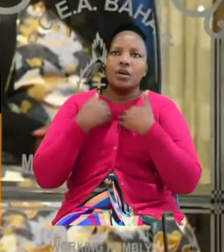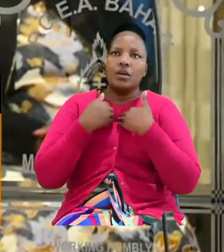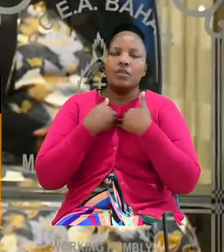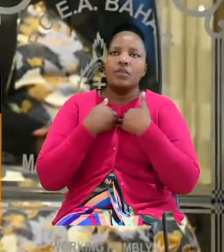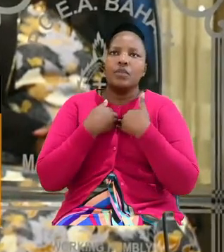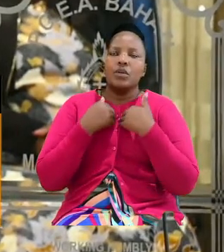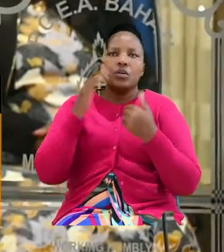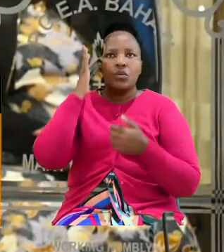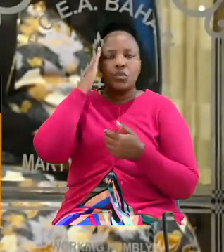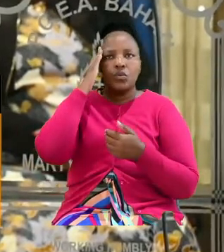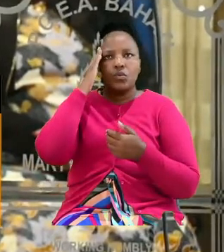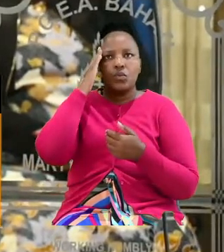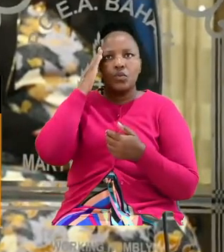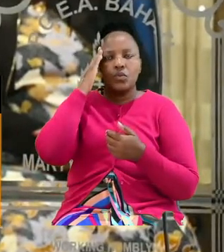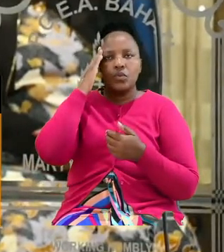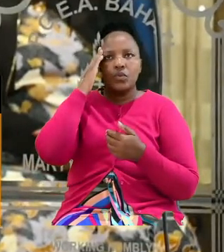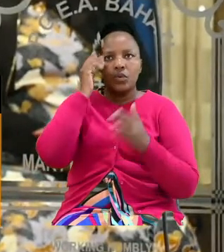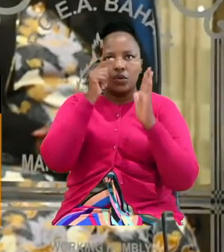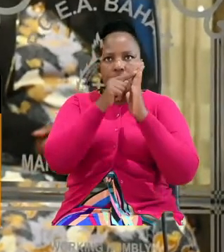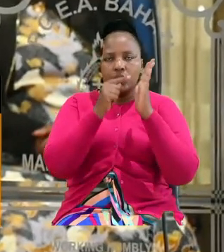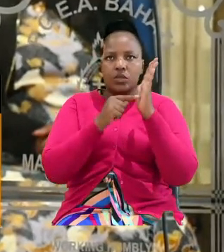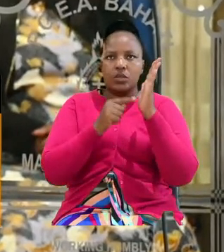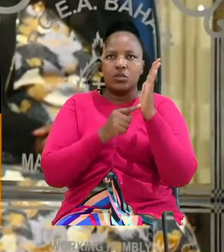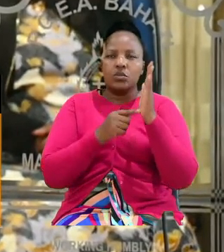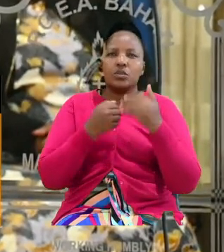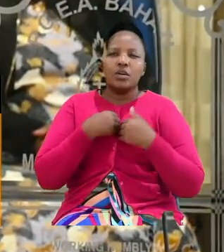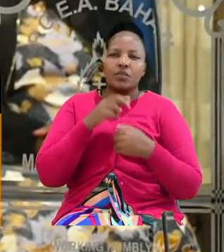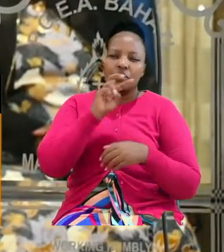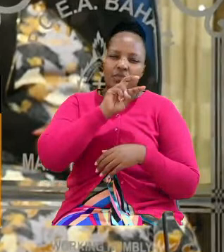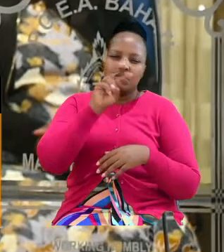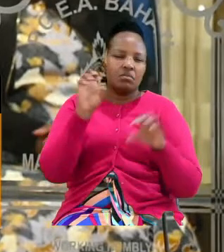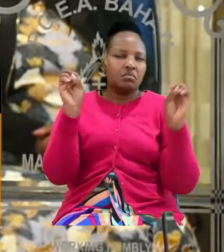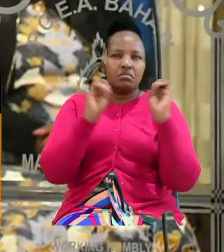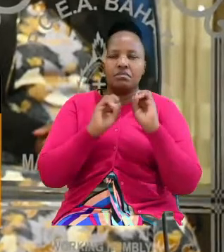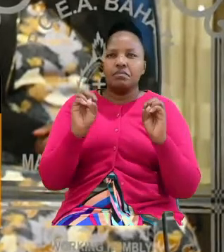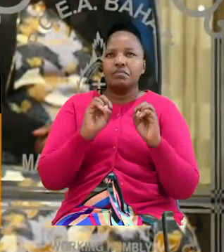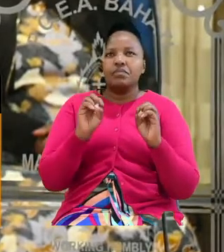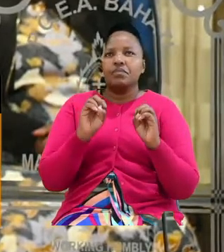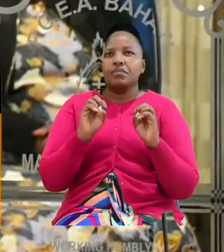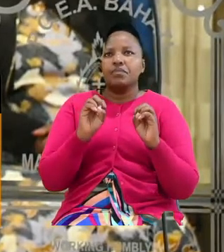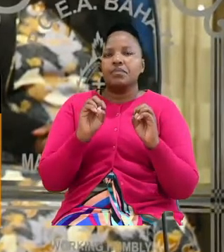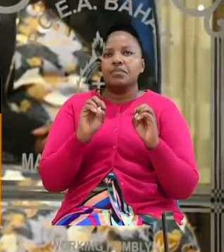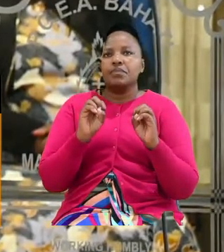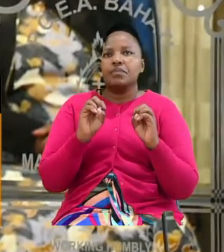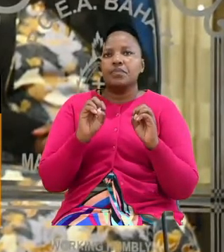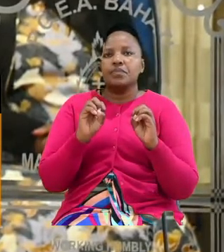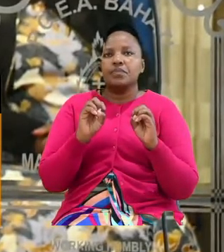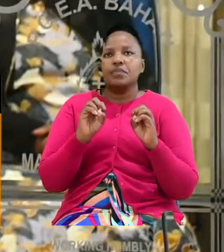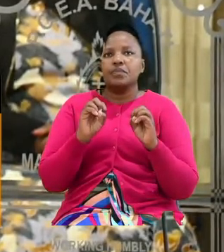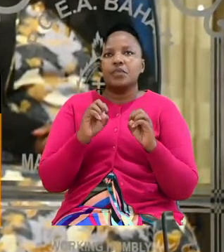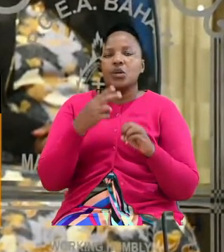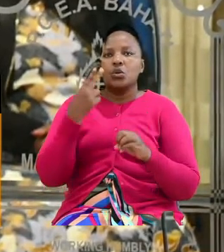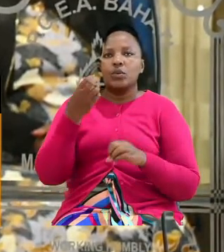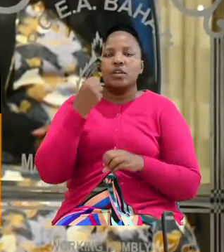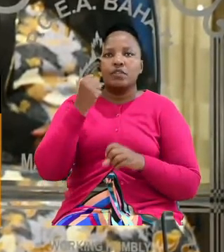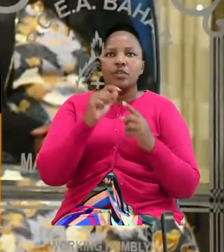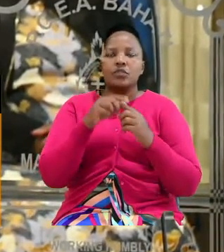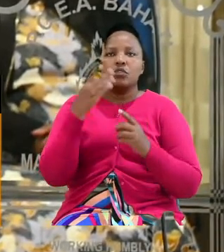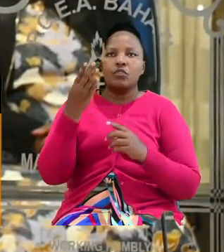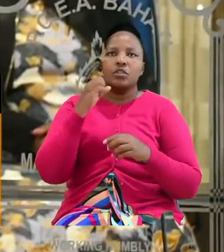out instructions within minimum supervision. Should be aged between 25 to 45